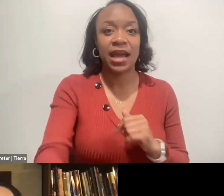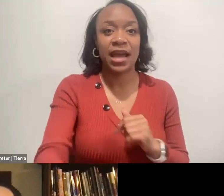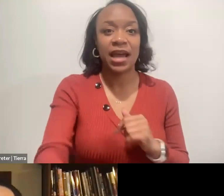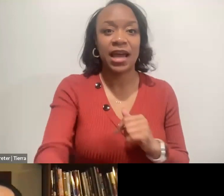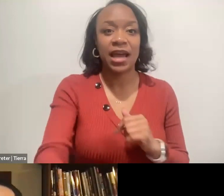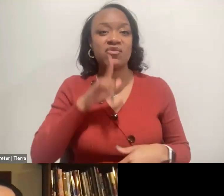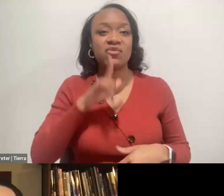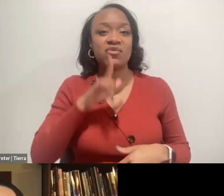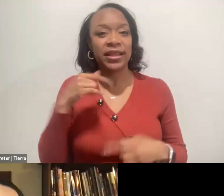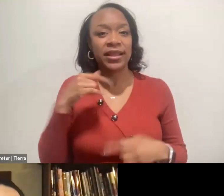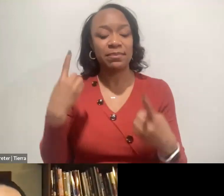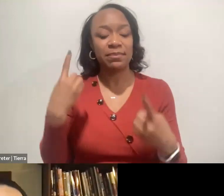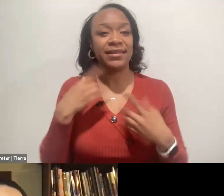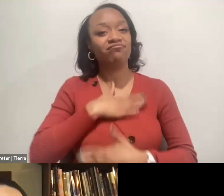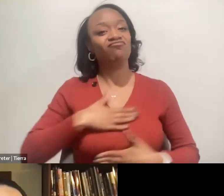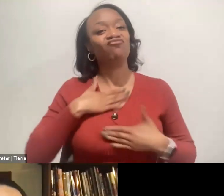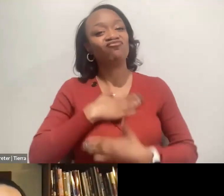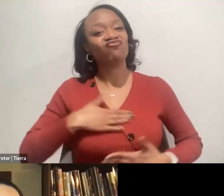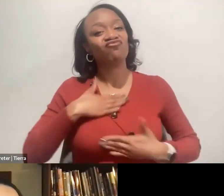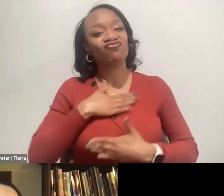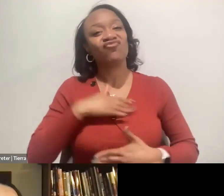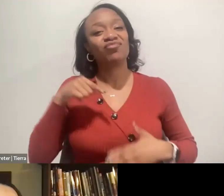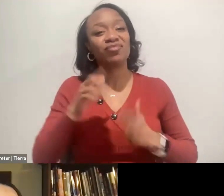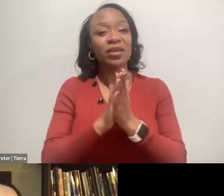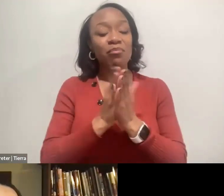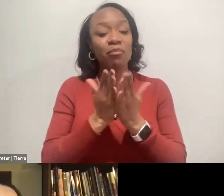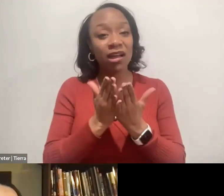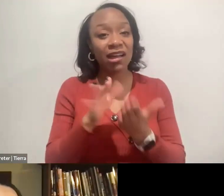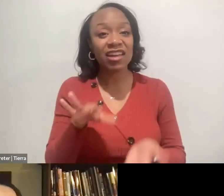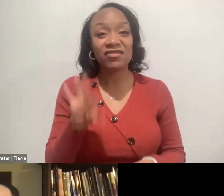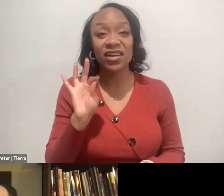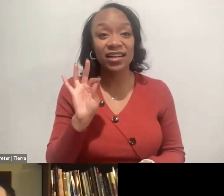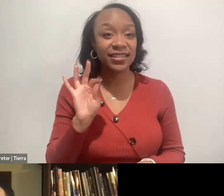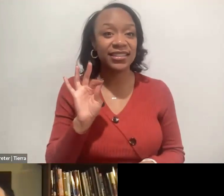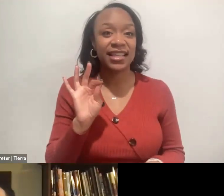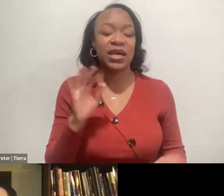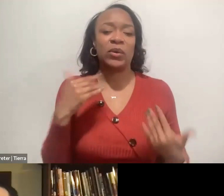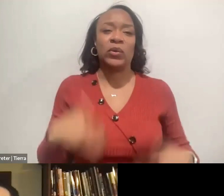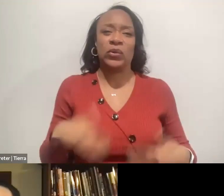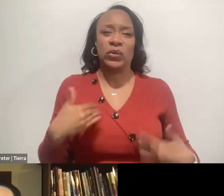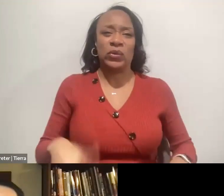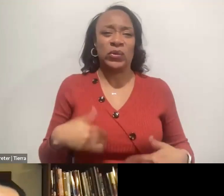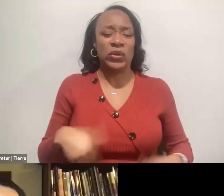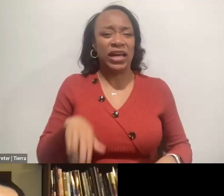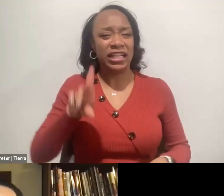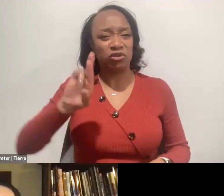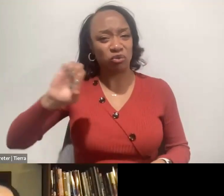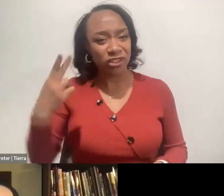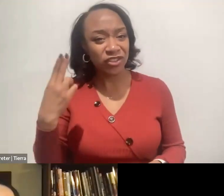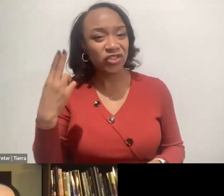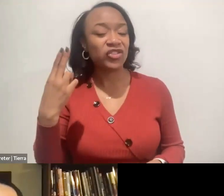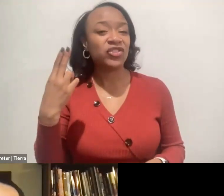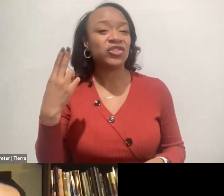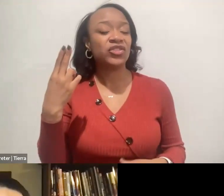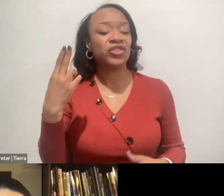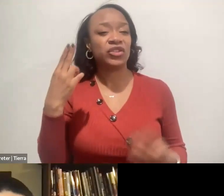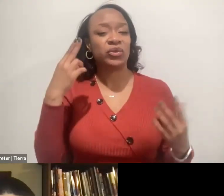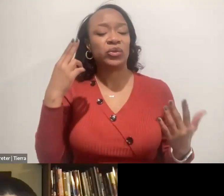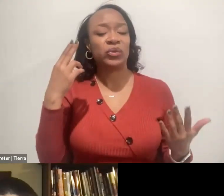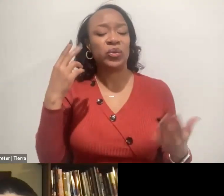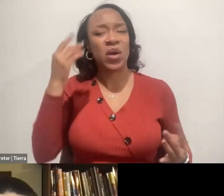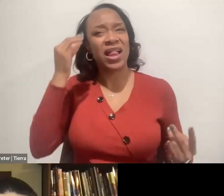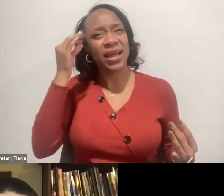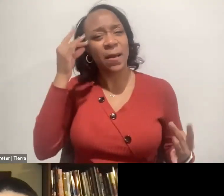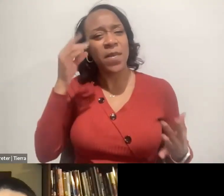book and finding just it's so rich to think about